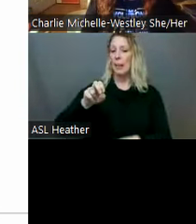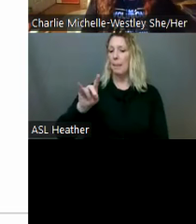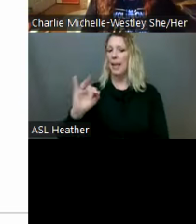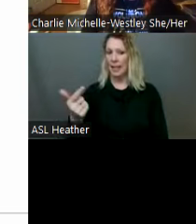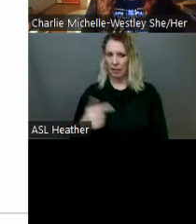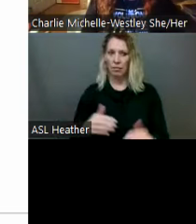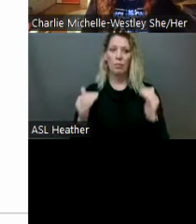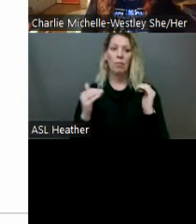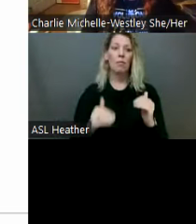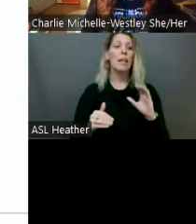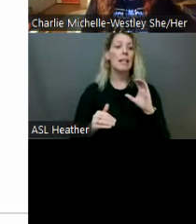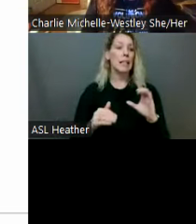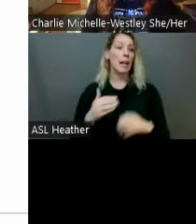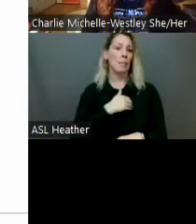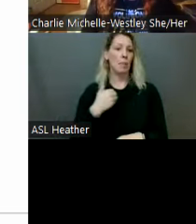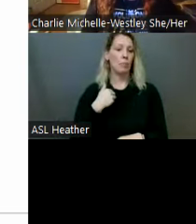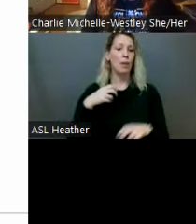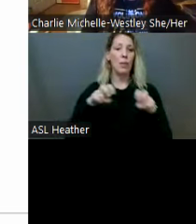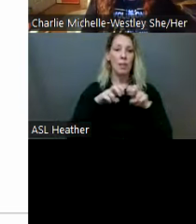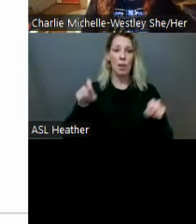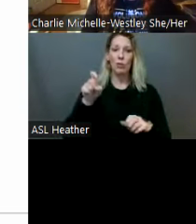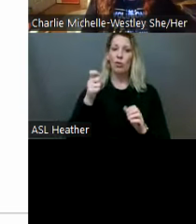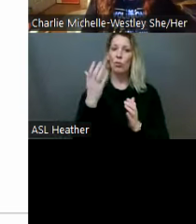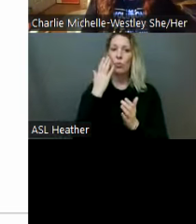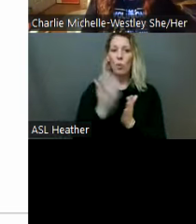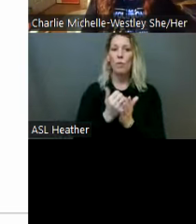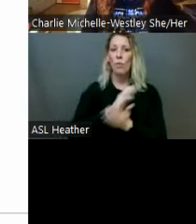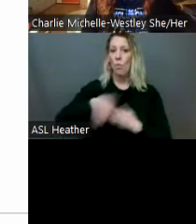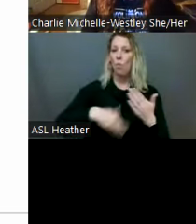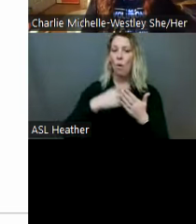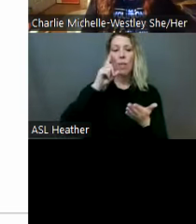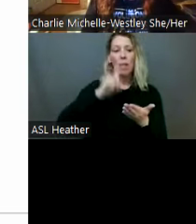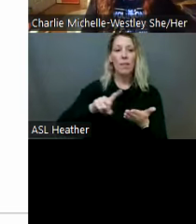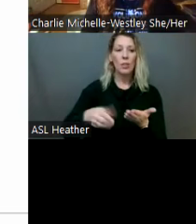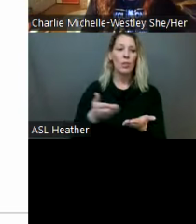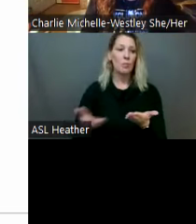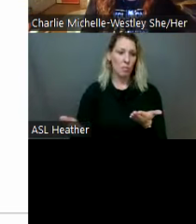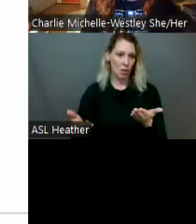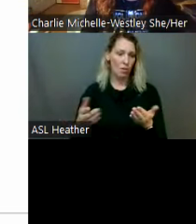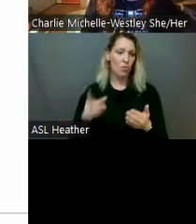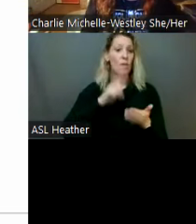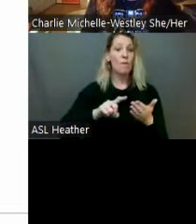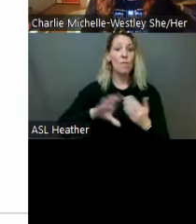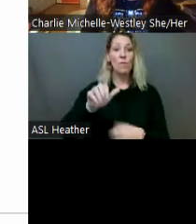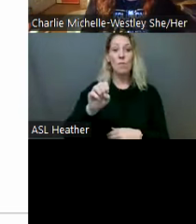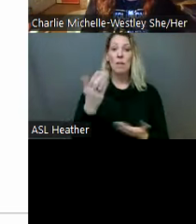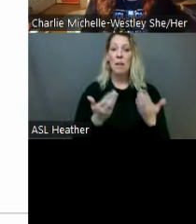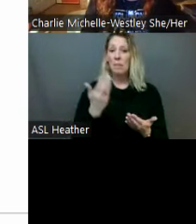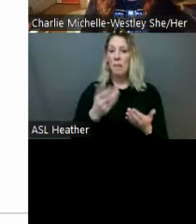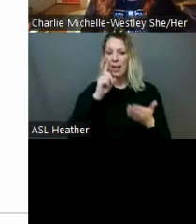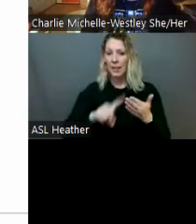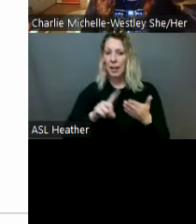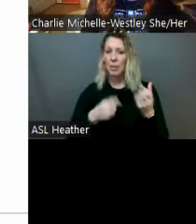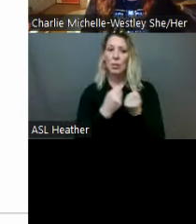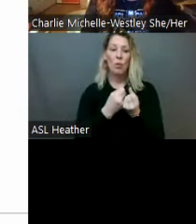also. C, members of the hearing panel shall review all investigative materials. Sub 1, in reviewing the case, the panel may examine any